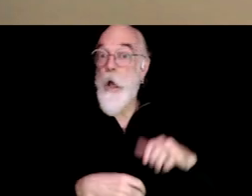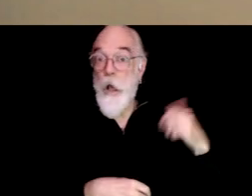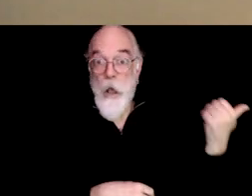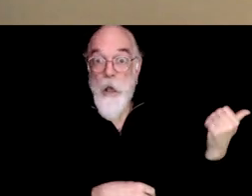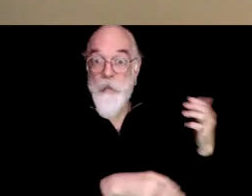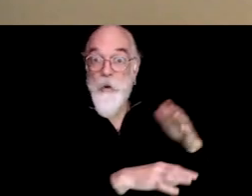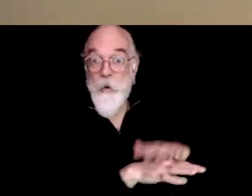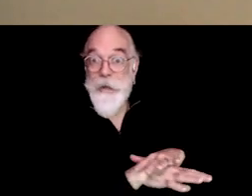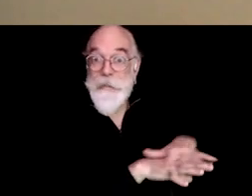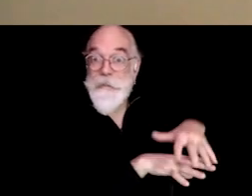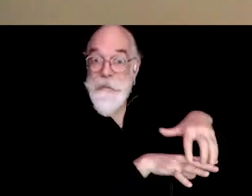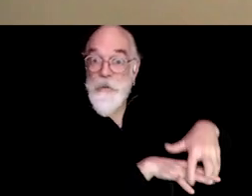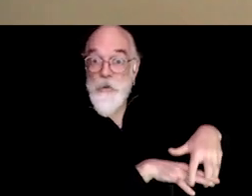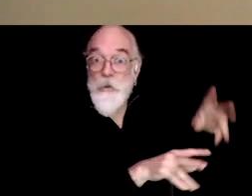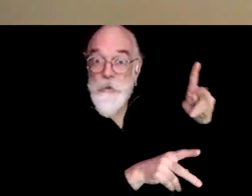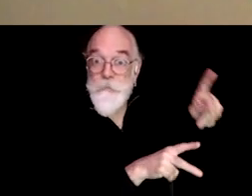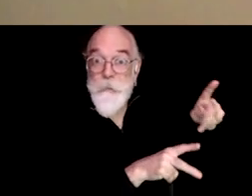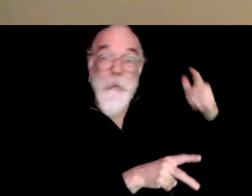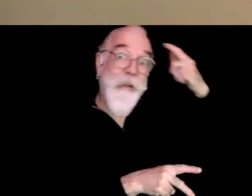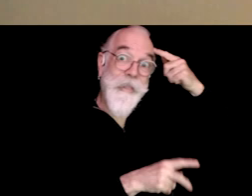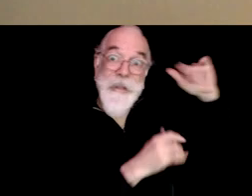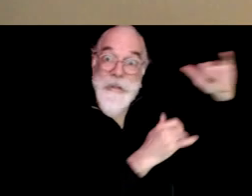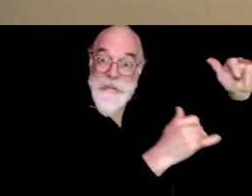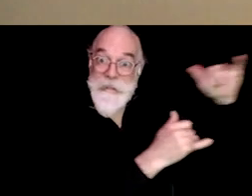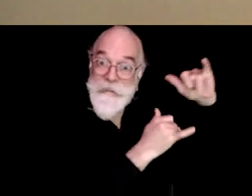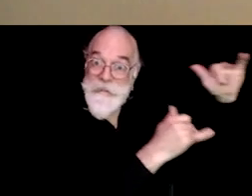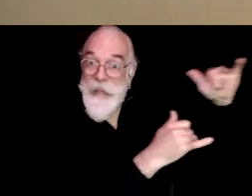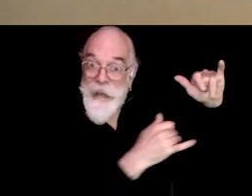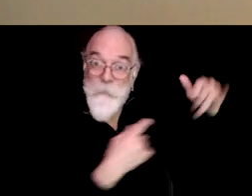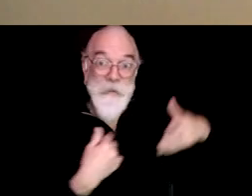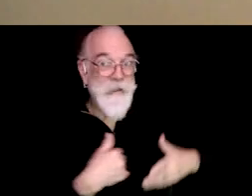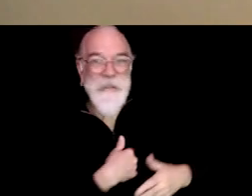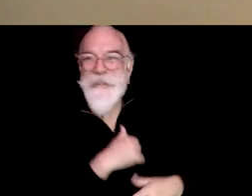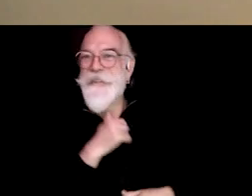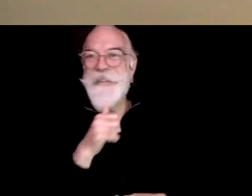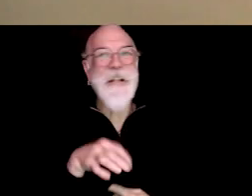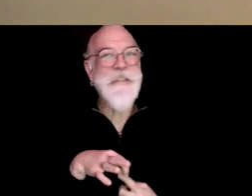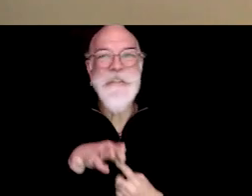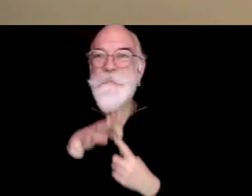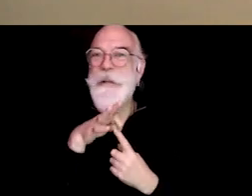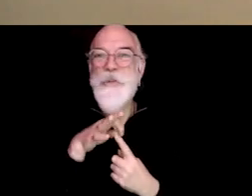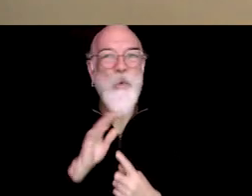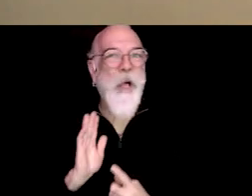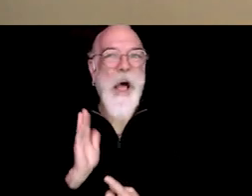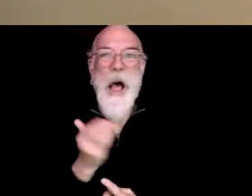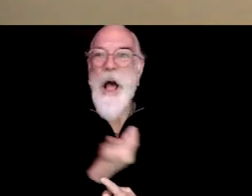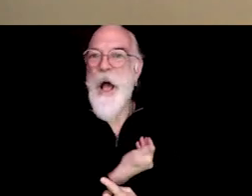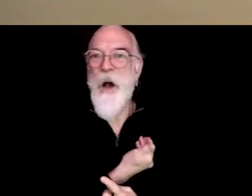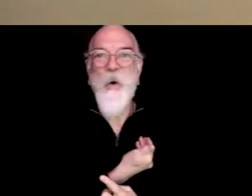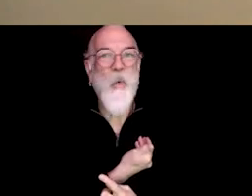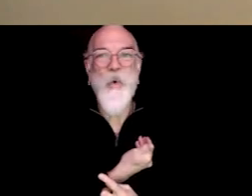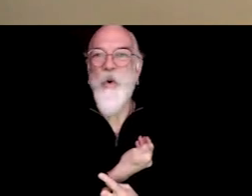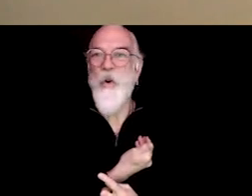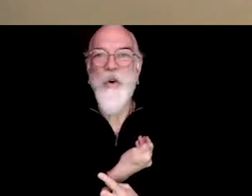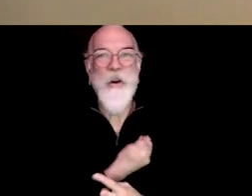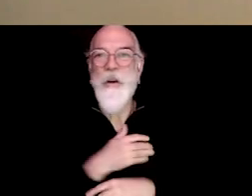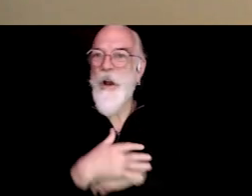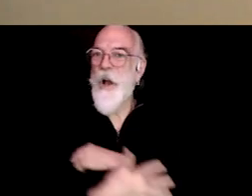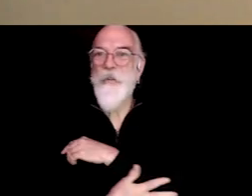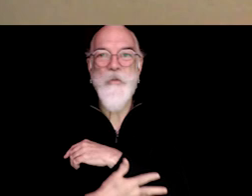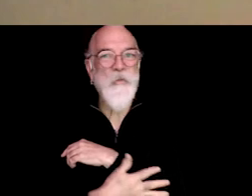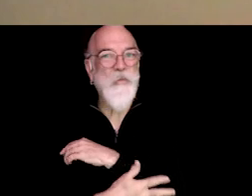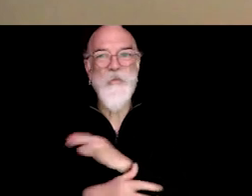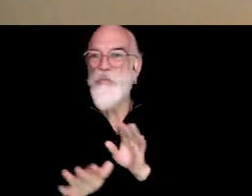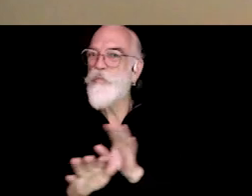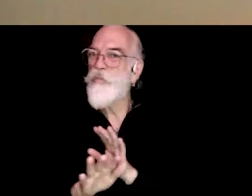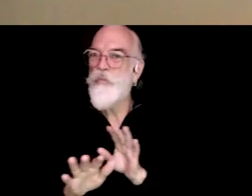think that same way. It's not unique to our continent.